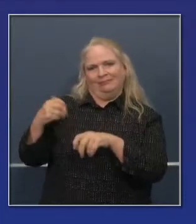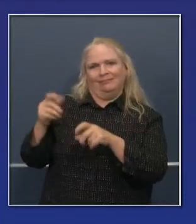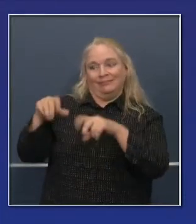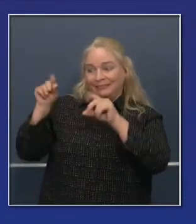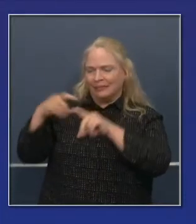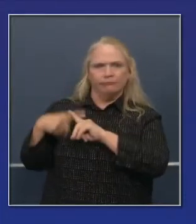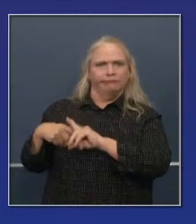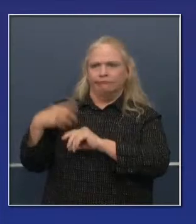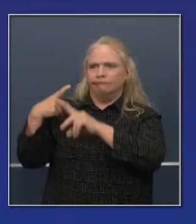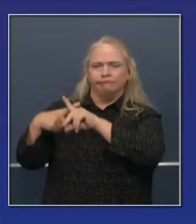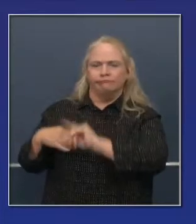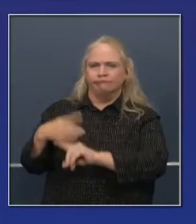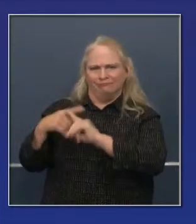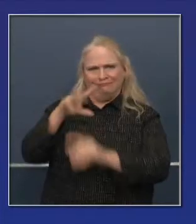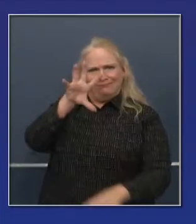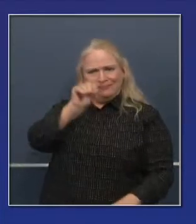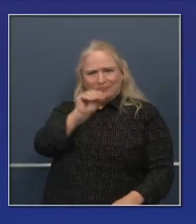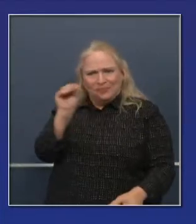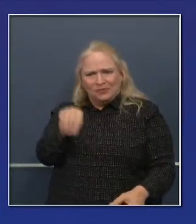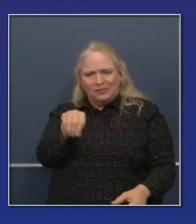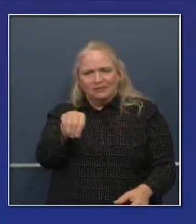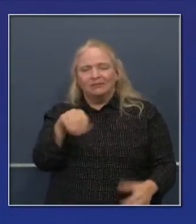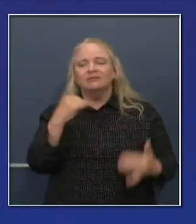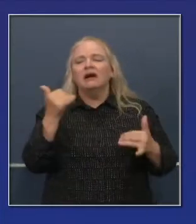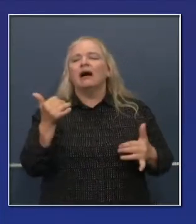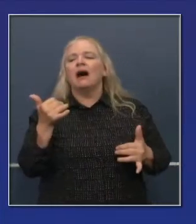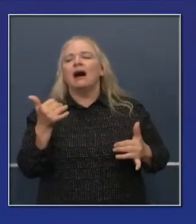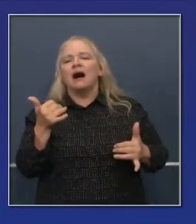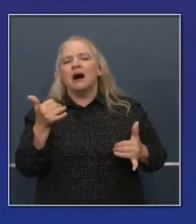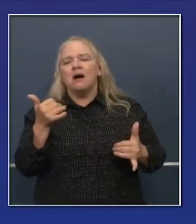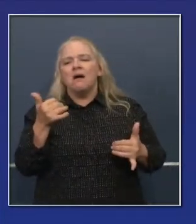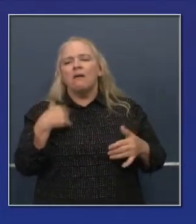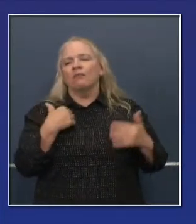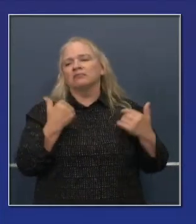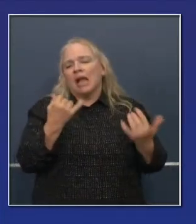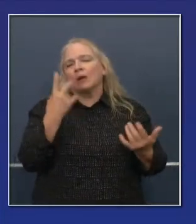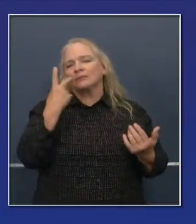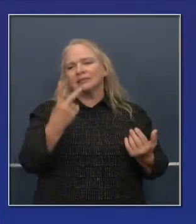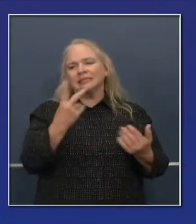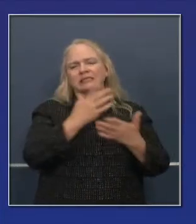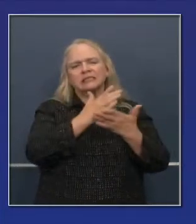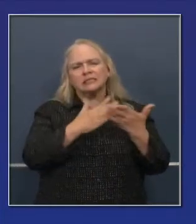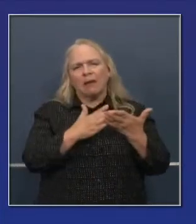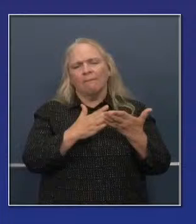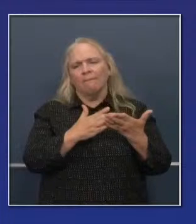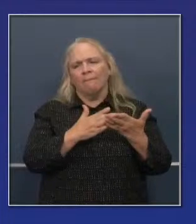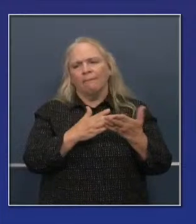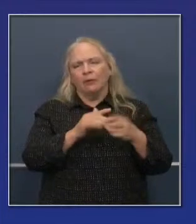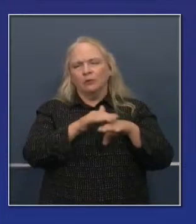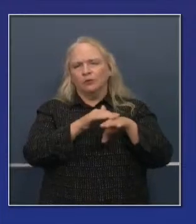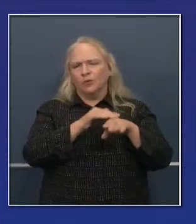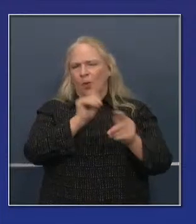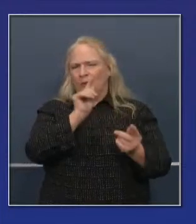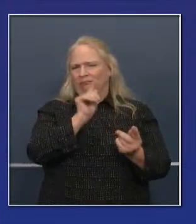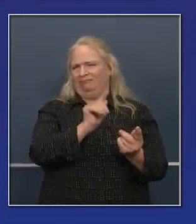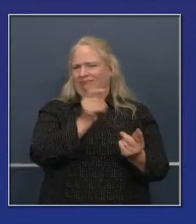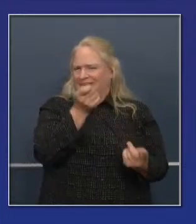modest reduction in the rate of growth in hospitalizations, and that's why the